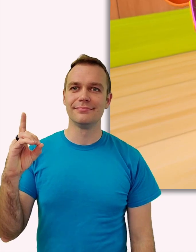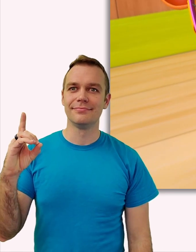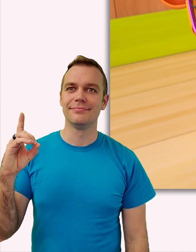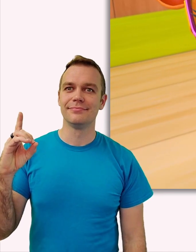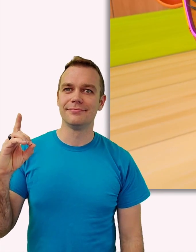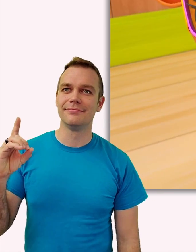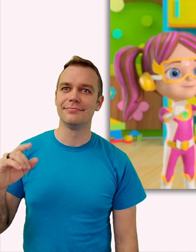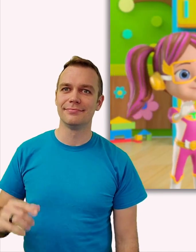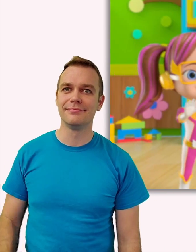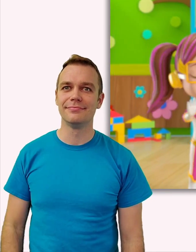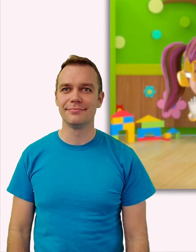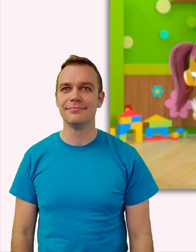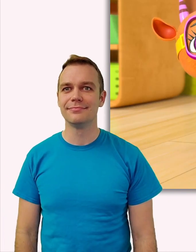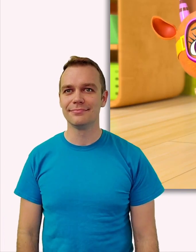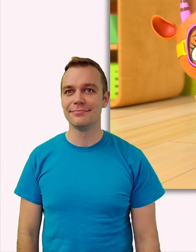D